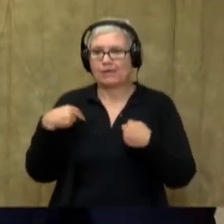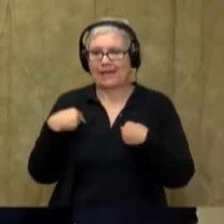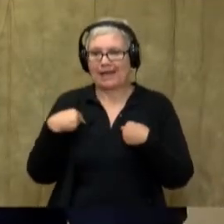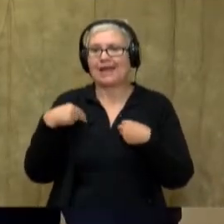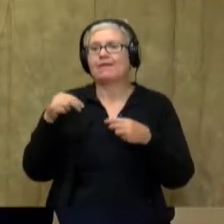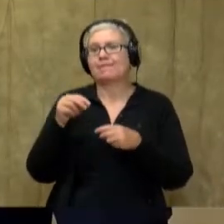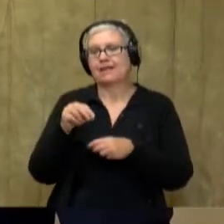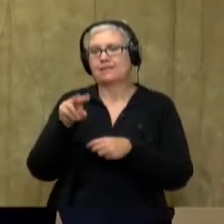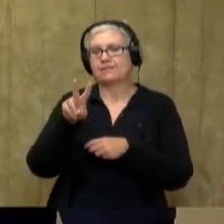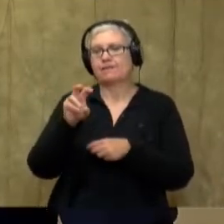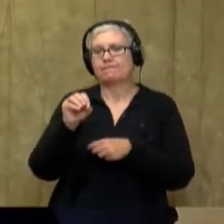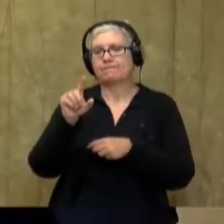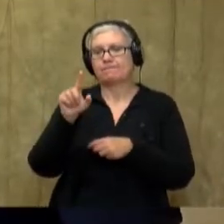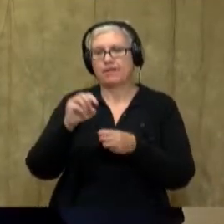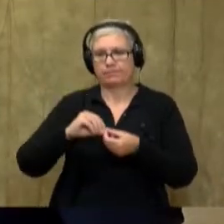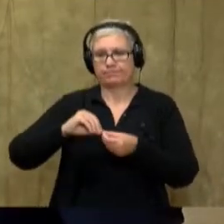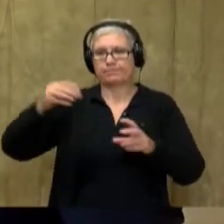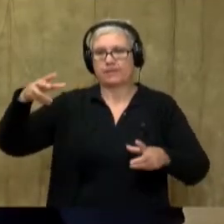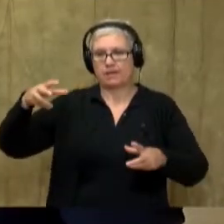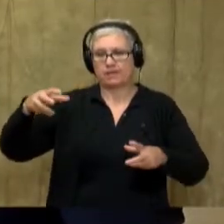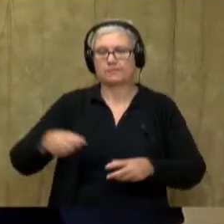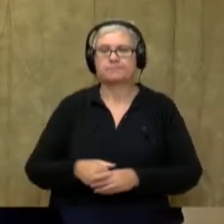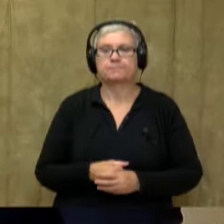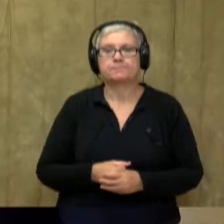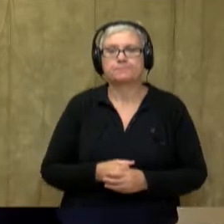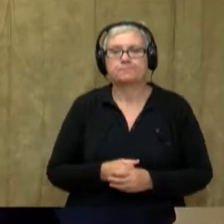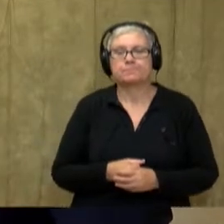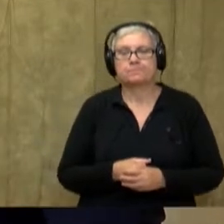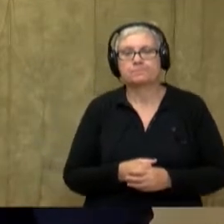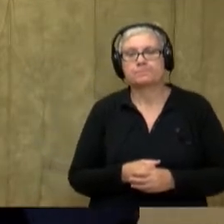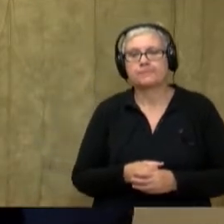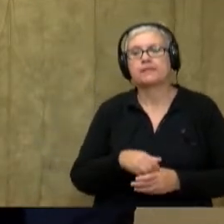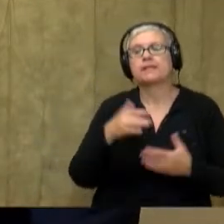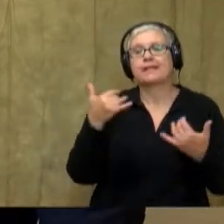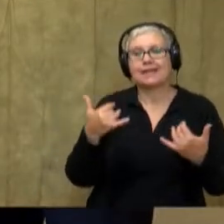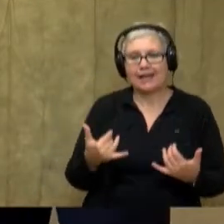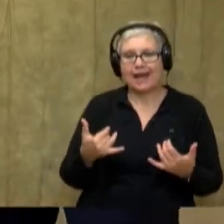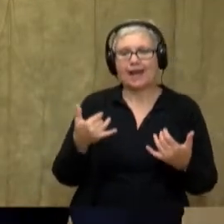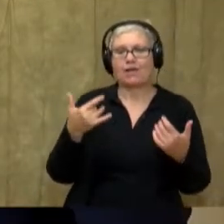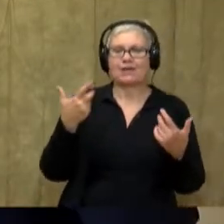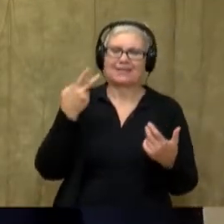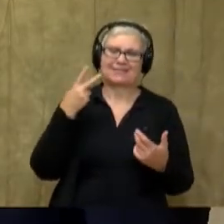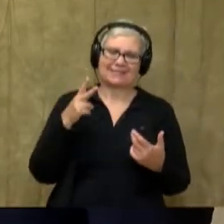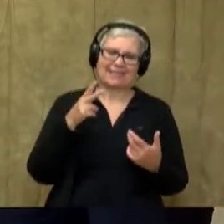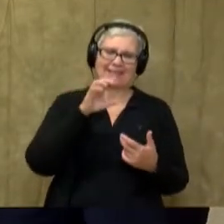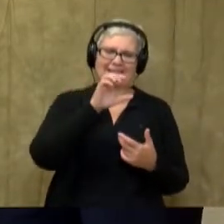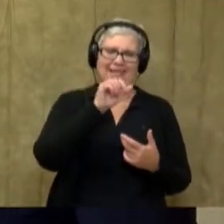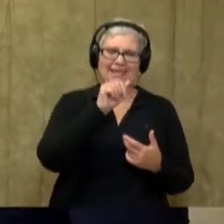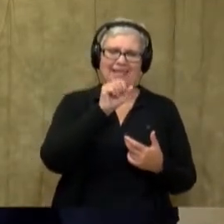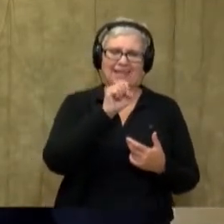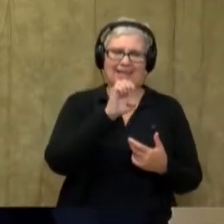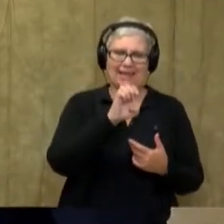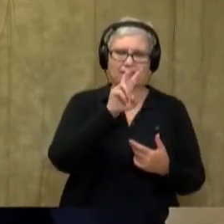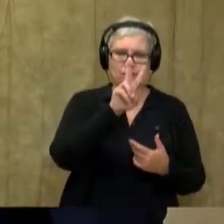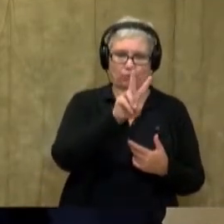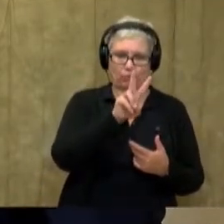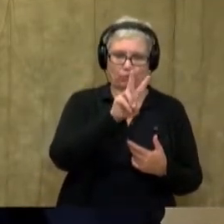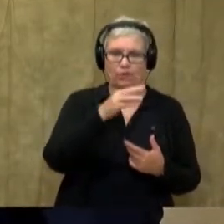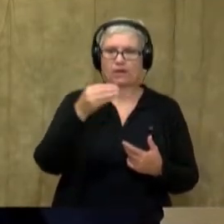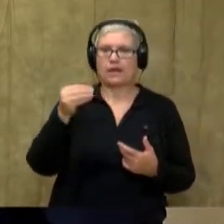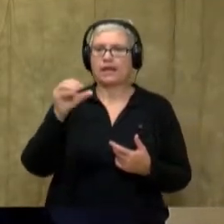transition and look at case 2 and case 3, try and make sense of how many of these